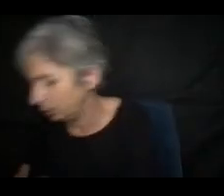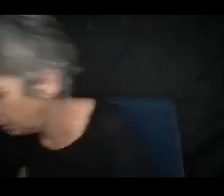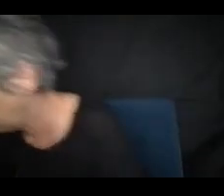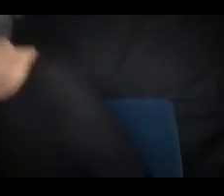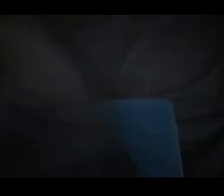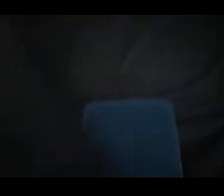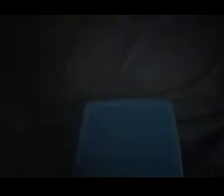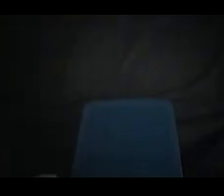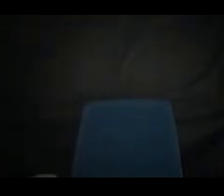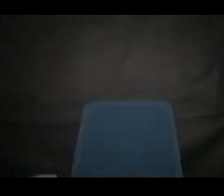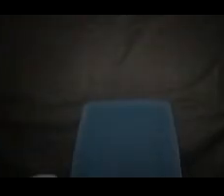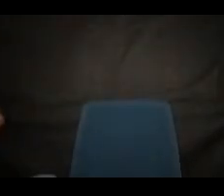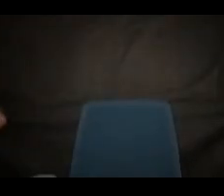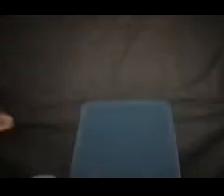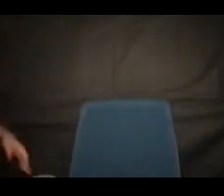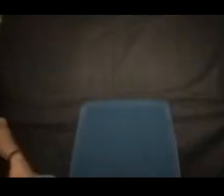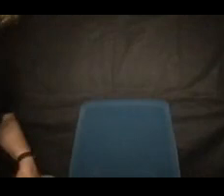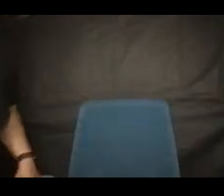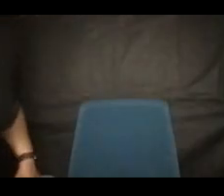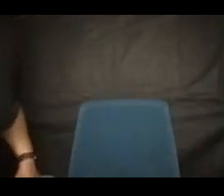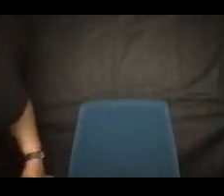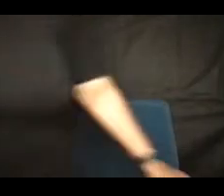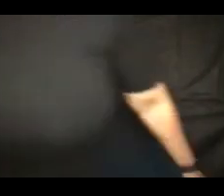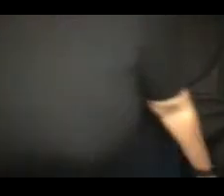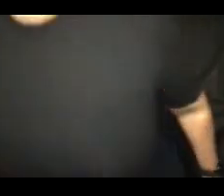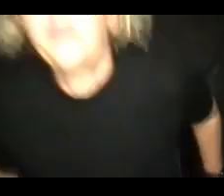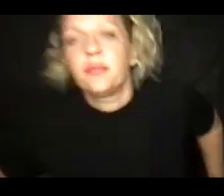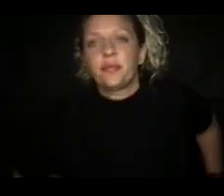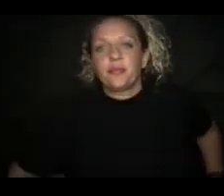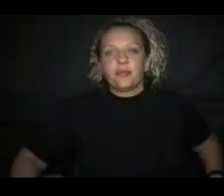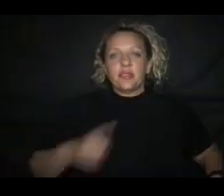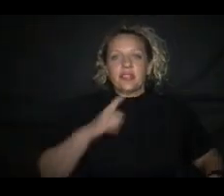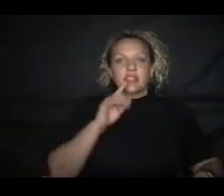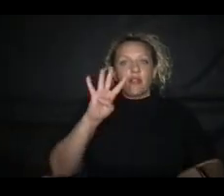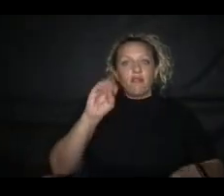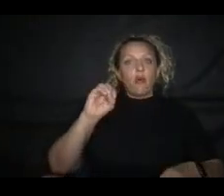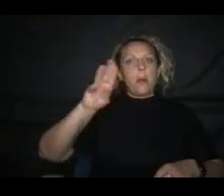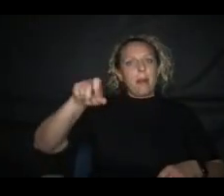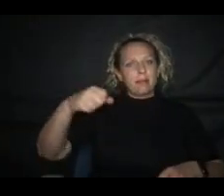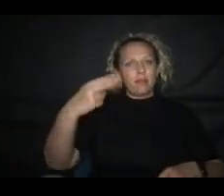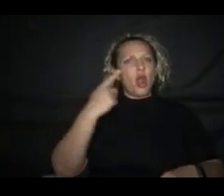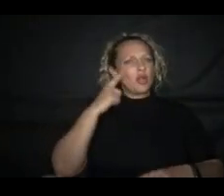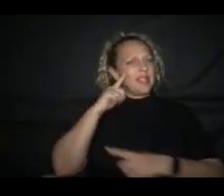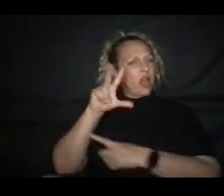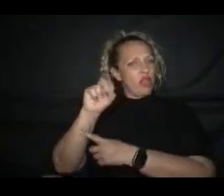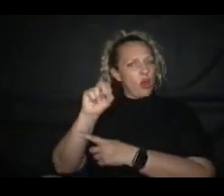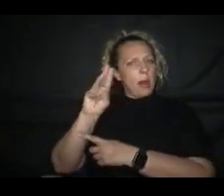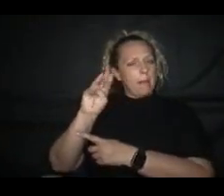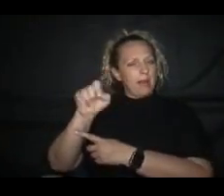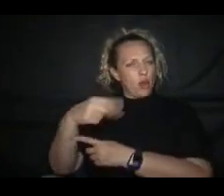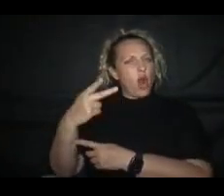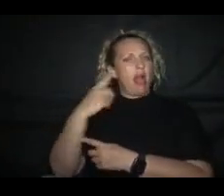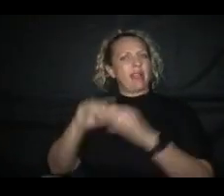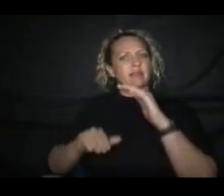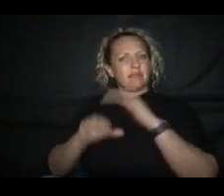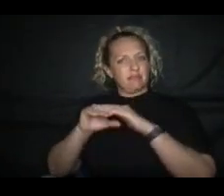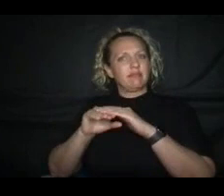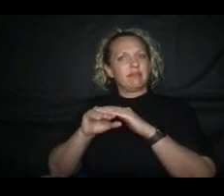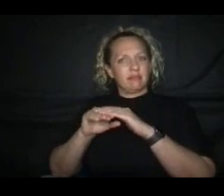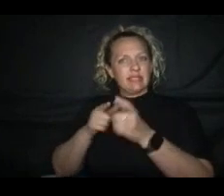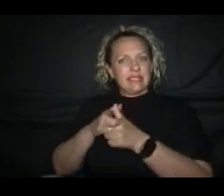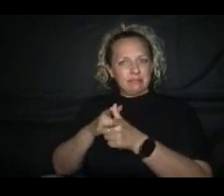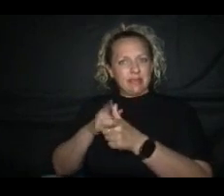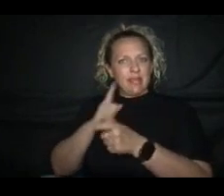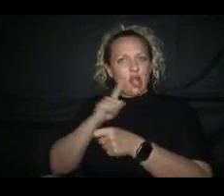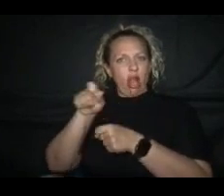there is not a rating for 40 miles per hour. The highest bike lane rating would be at 30 miles per hour, the highest speed limit on a